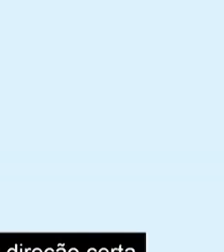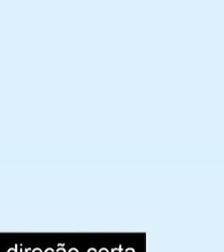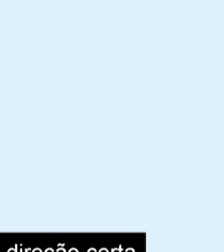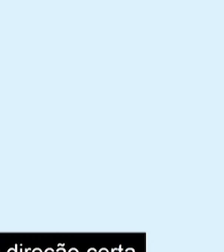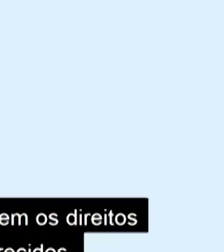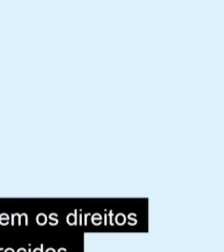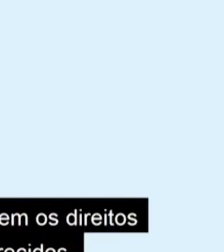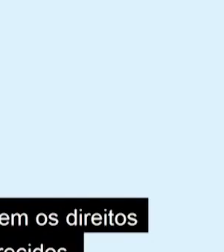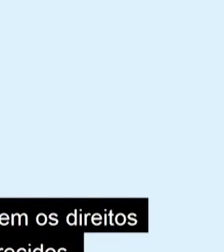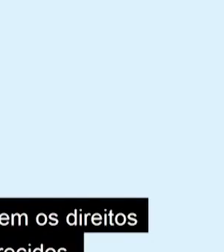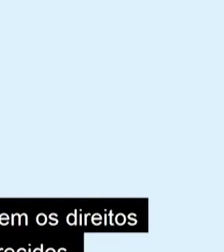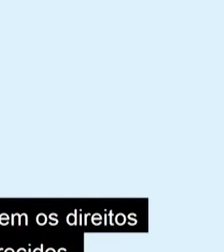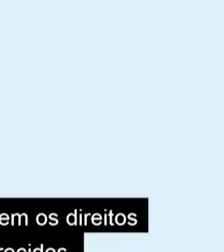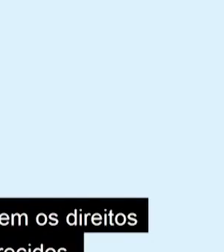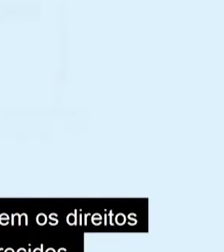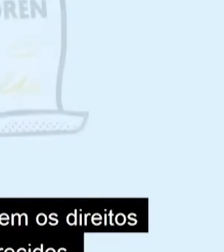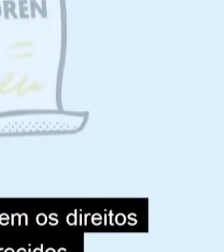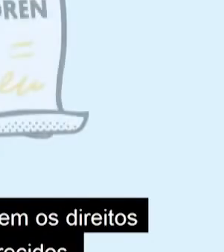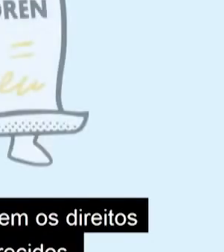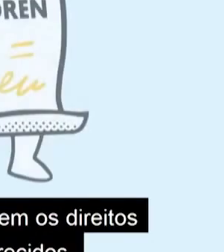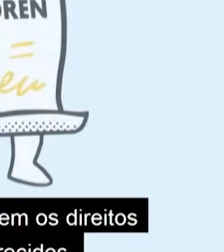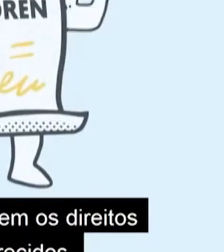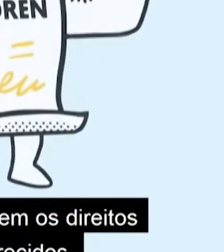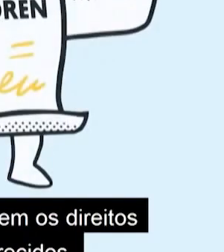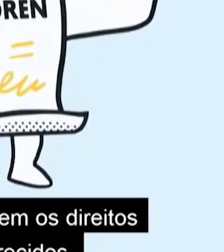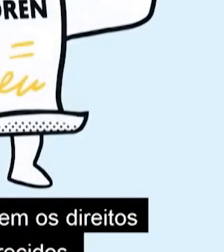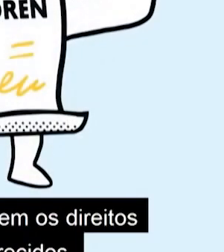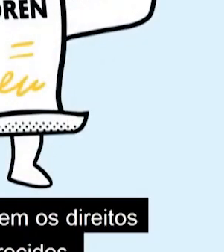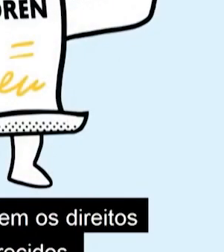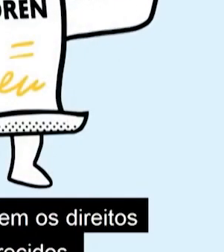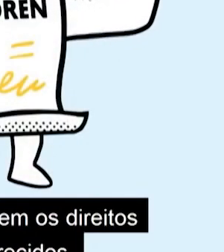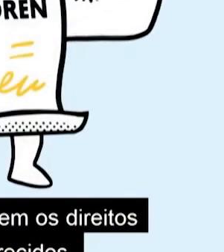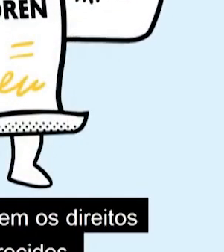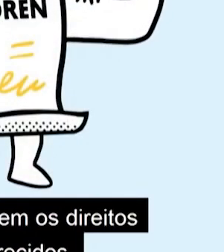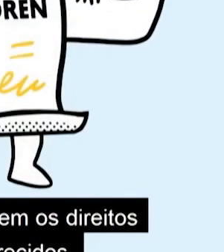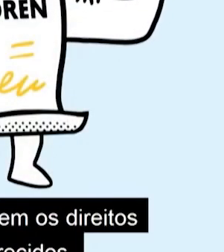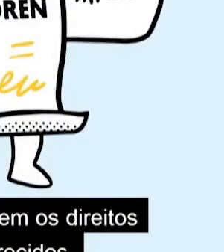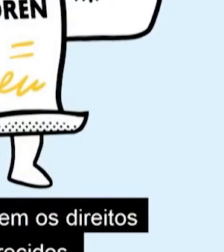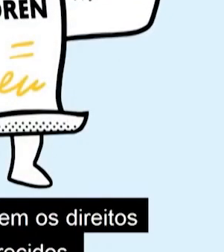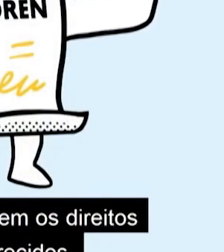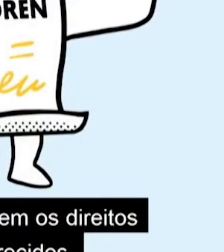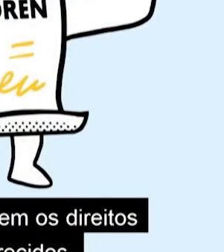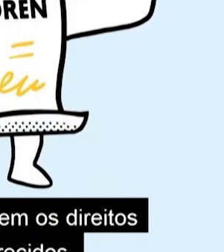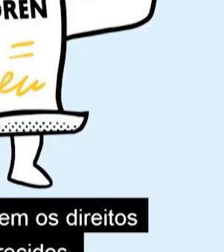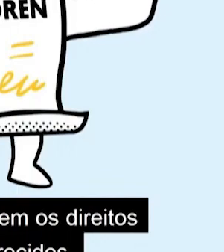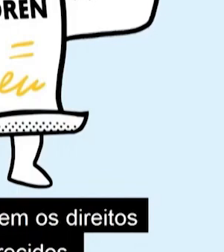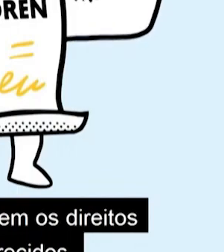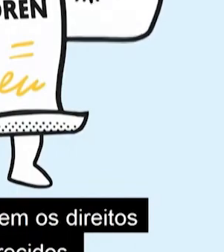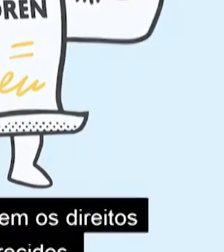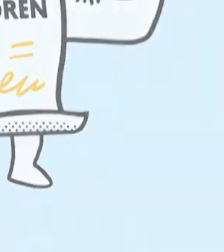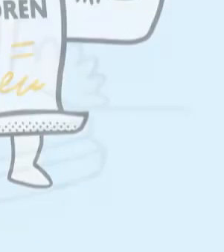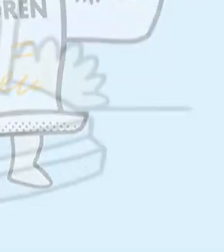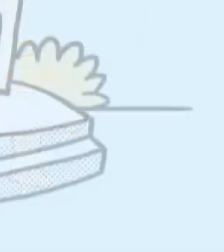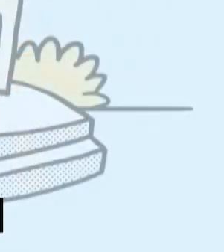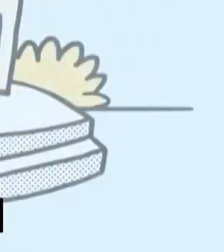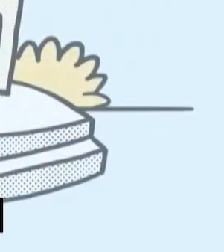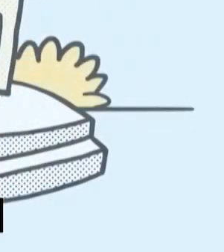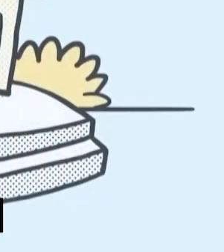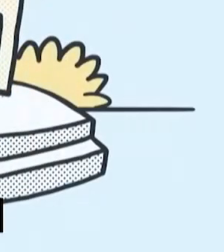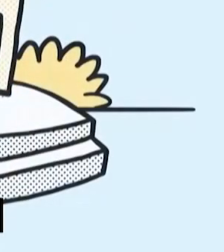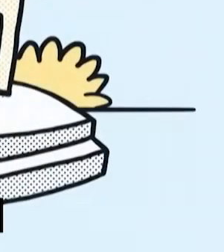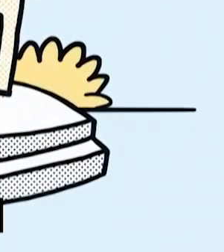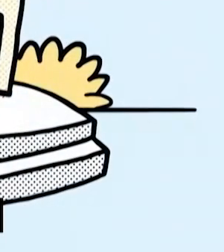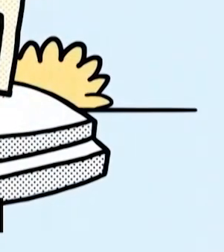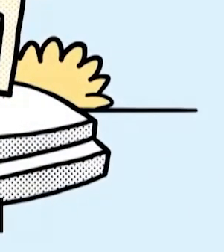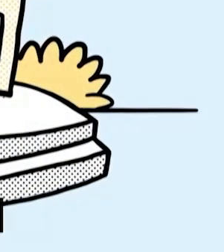right direction, we need more complex measures that also strengthen the rights for children and youth from disadvantaged backgrounds. It